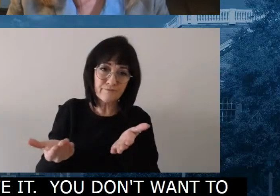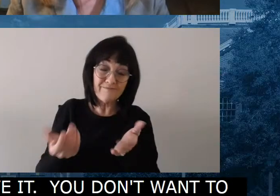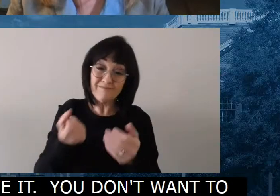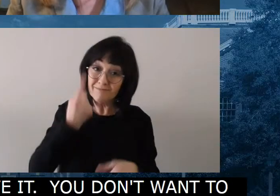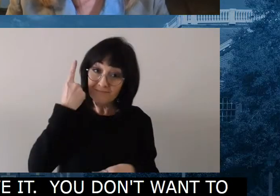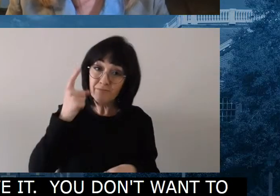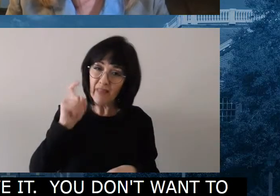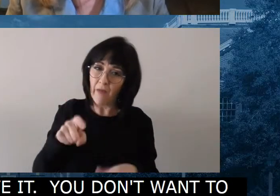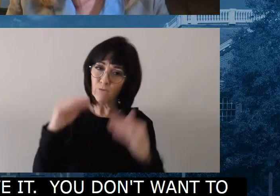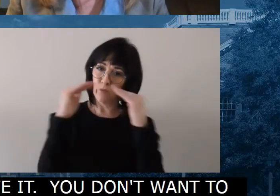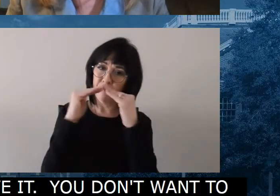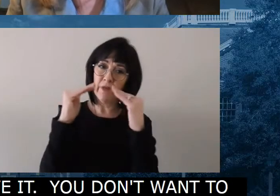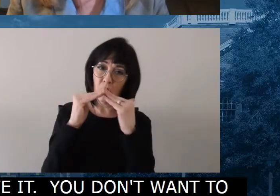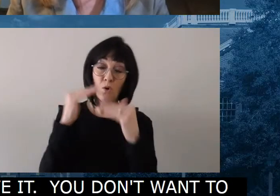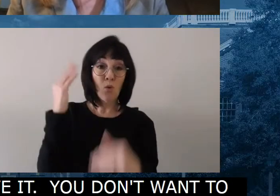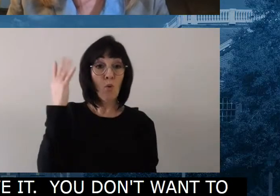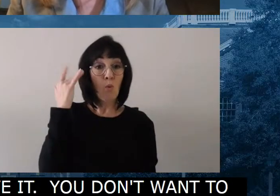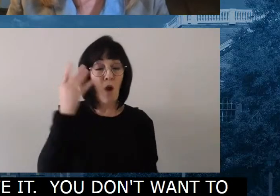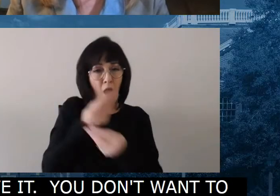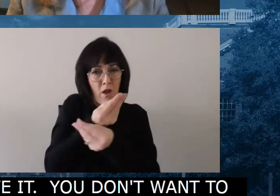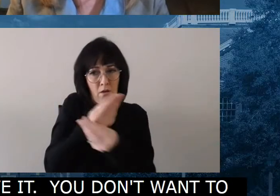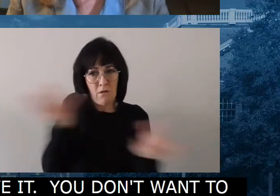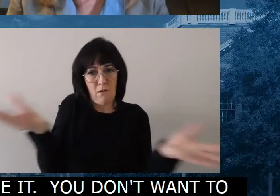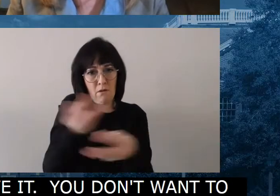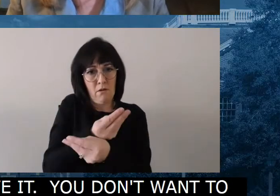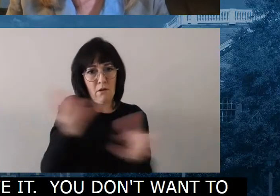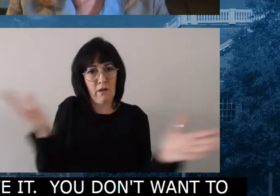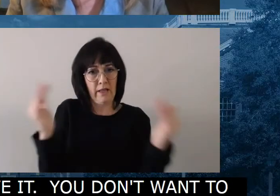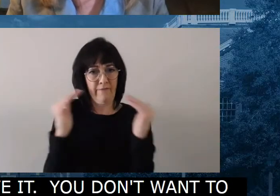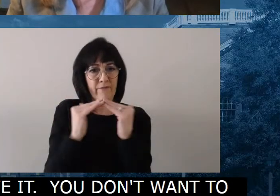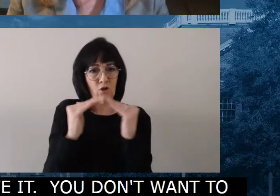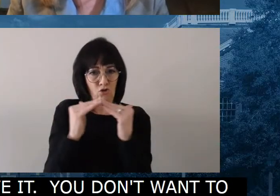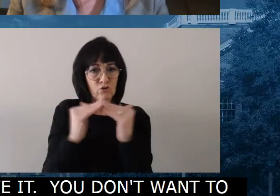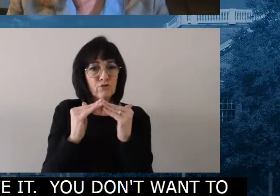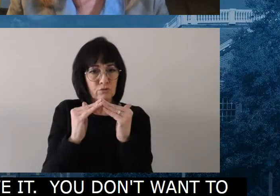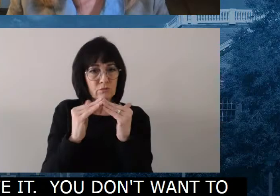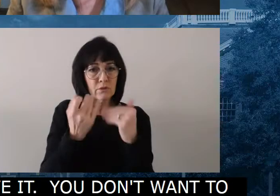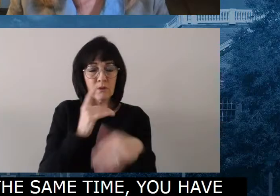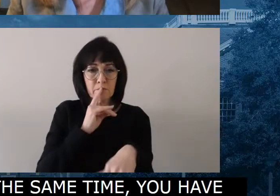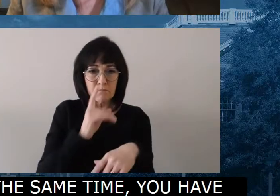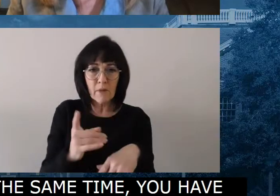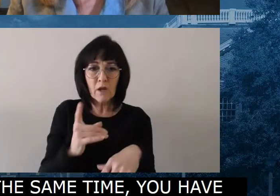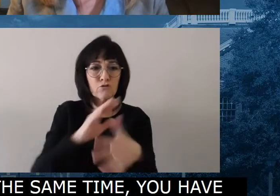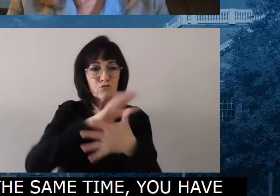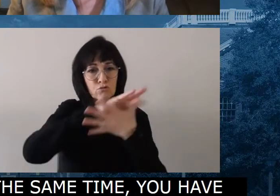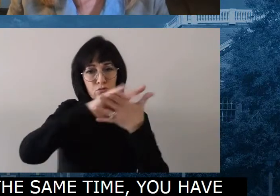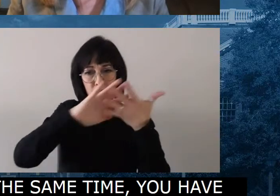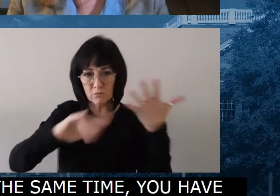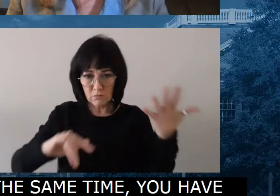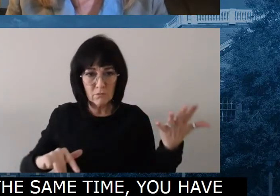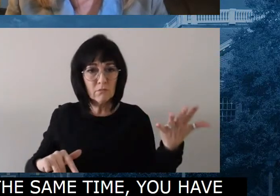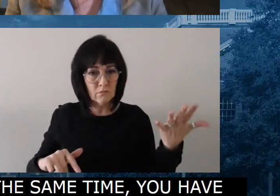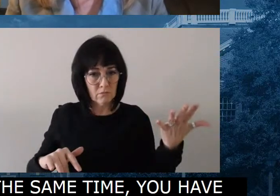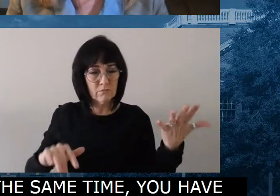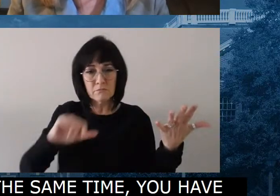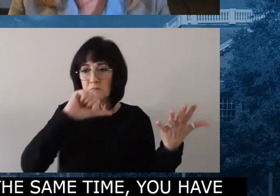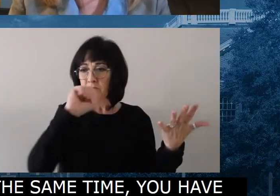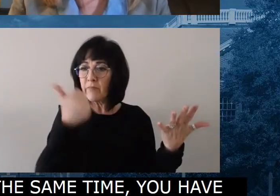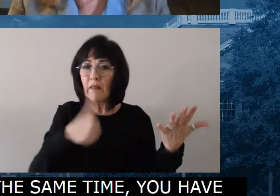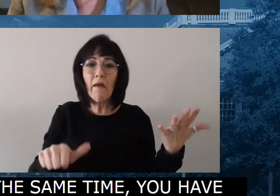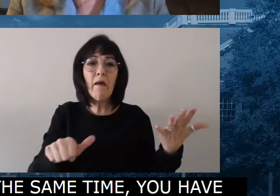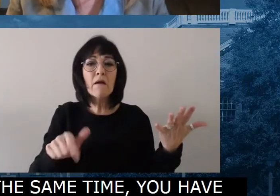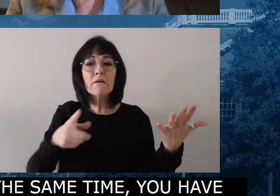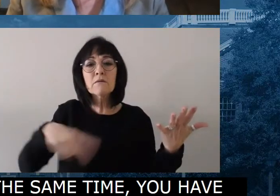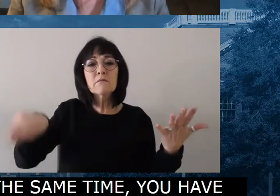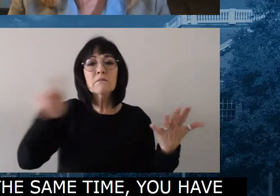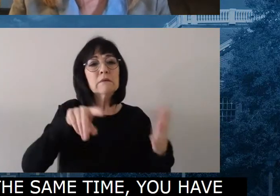you're getting fair distribution demographically in our state. And so it's a dual